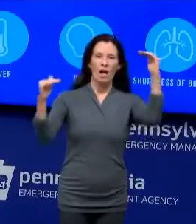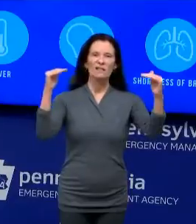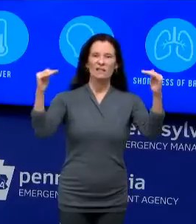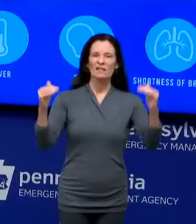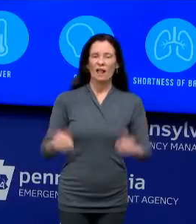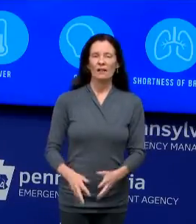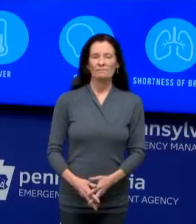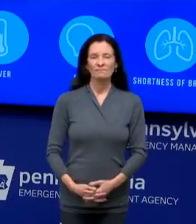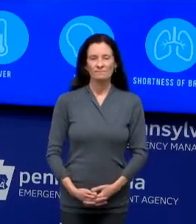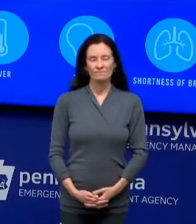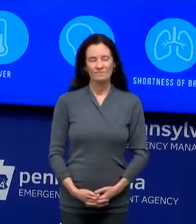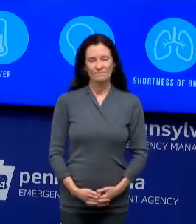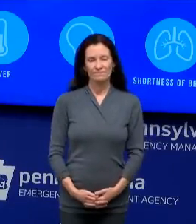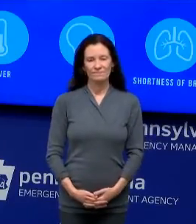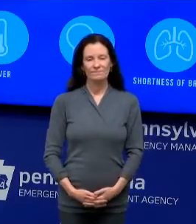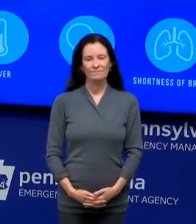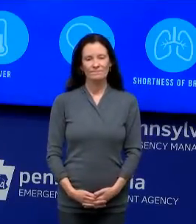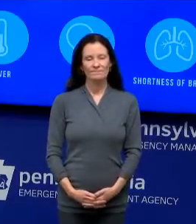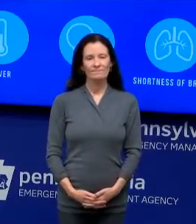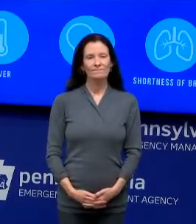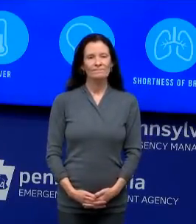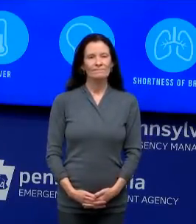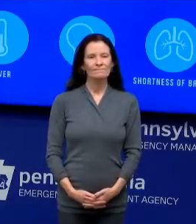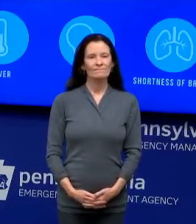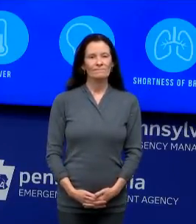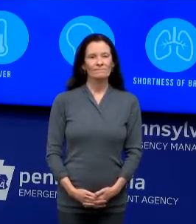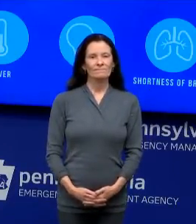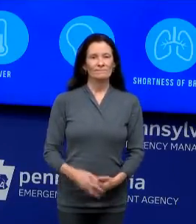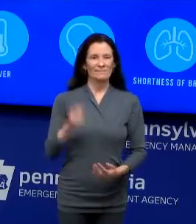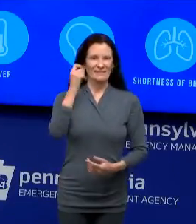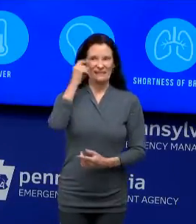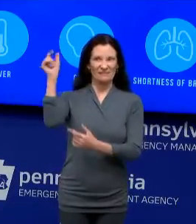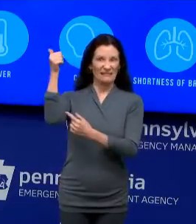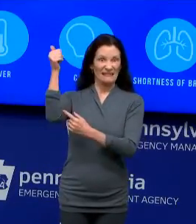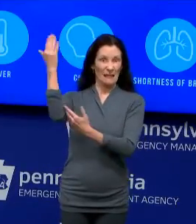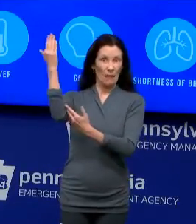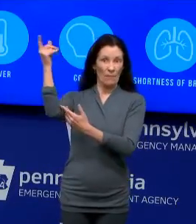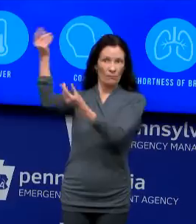As of 10 a.m. today, hospitals are reporting that approximately